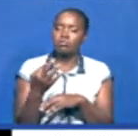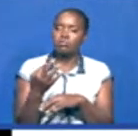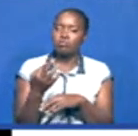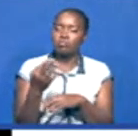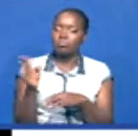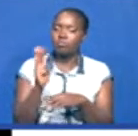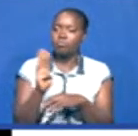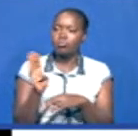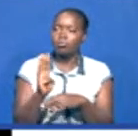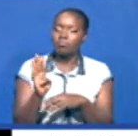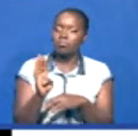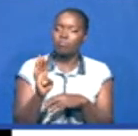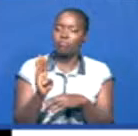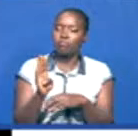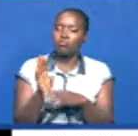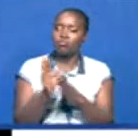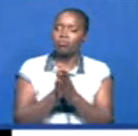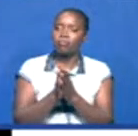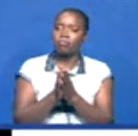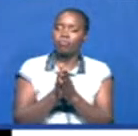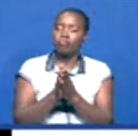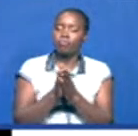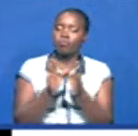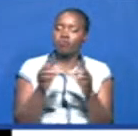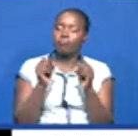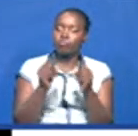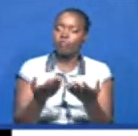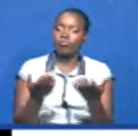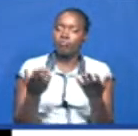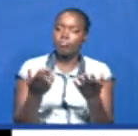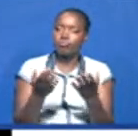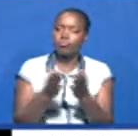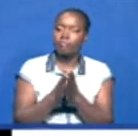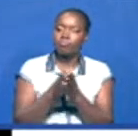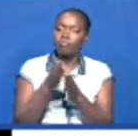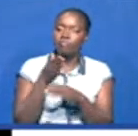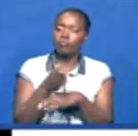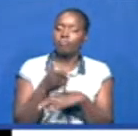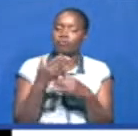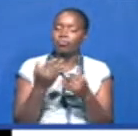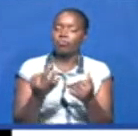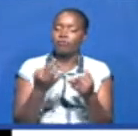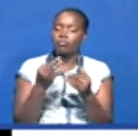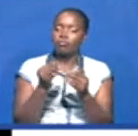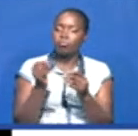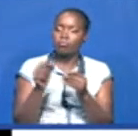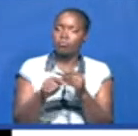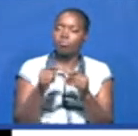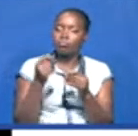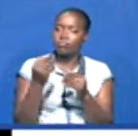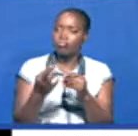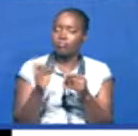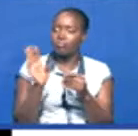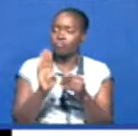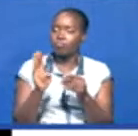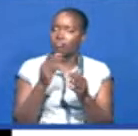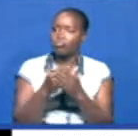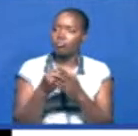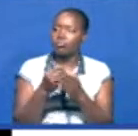3.0 billion and confiscated goods worth over 13.3 billion.